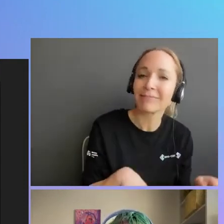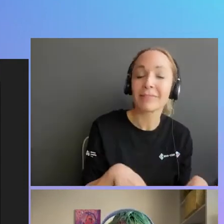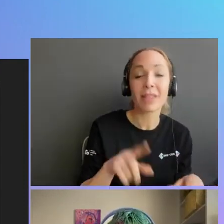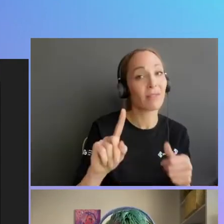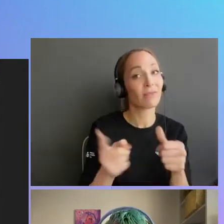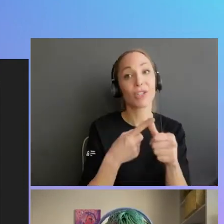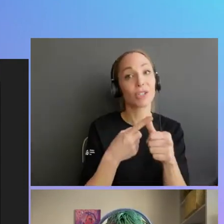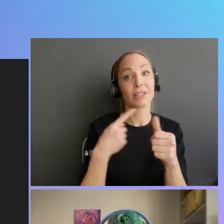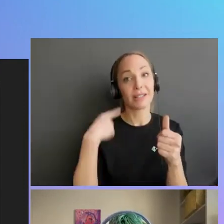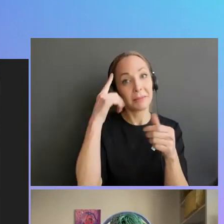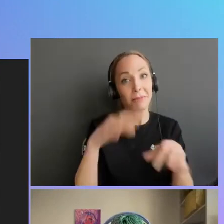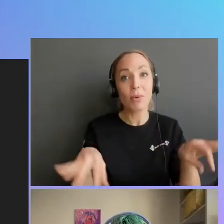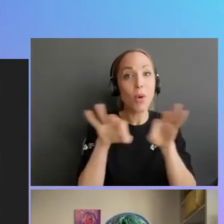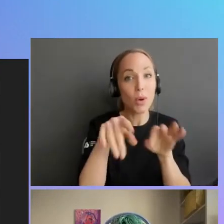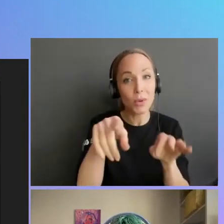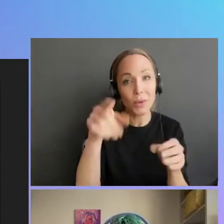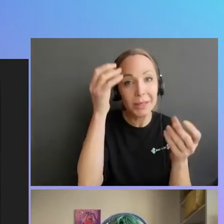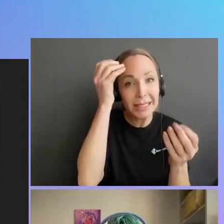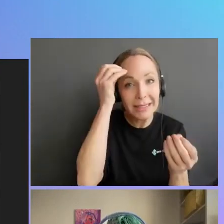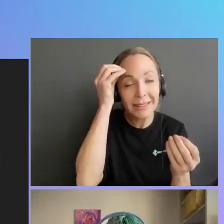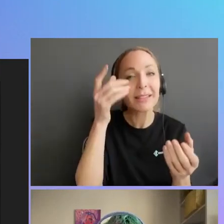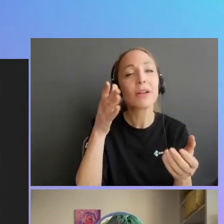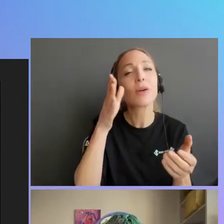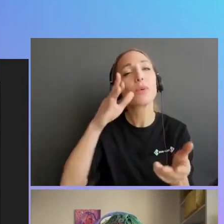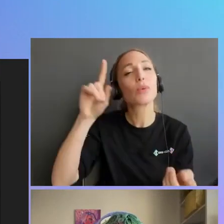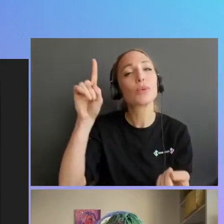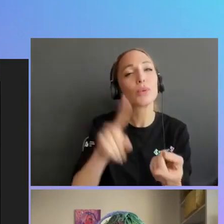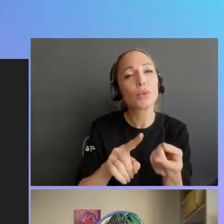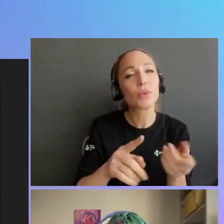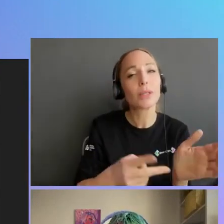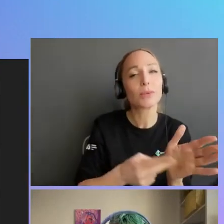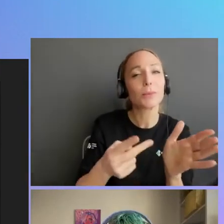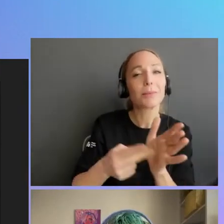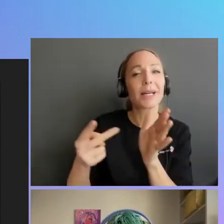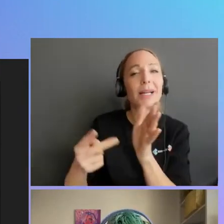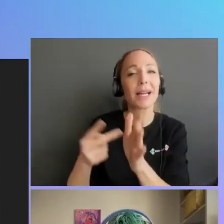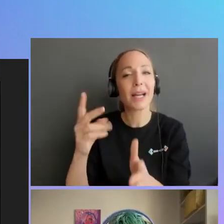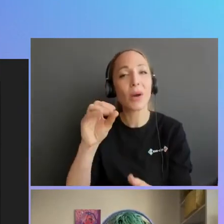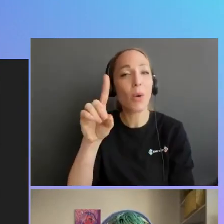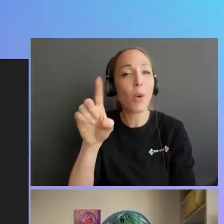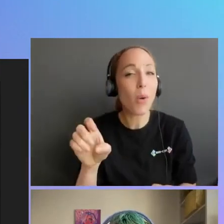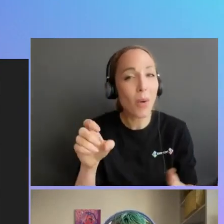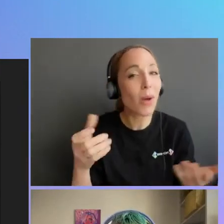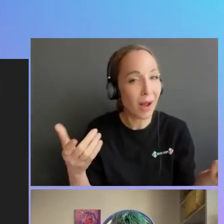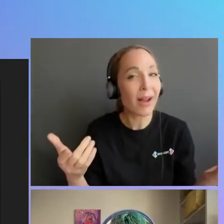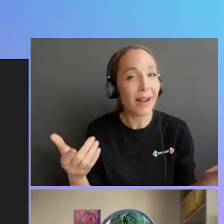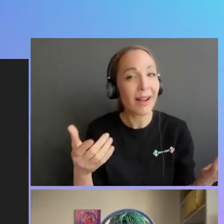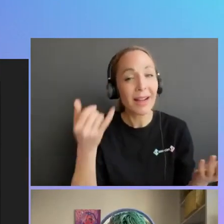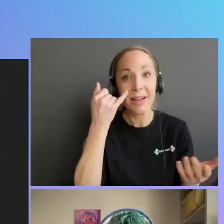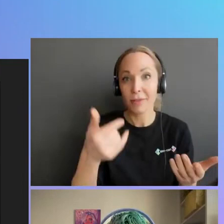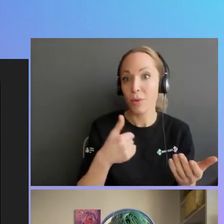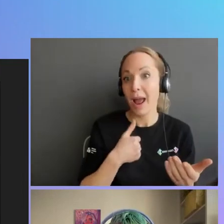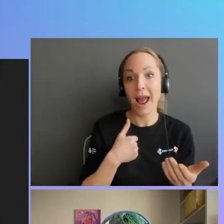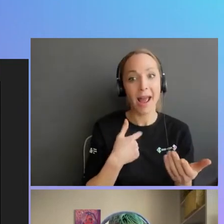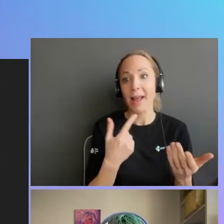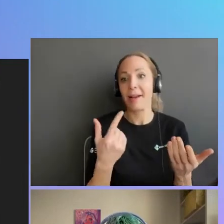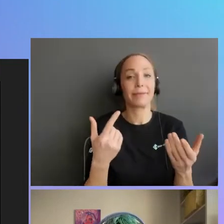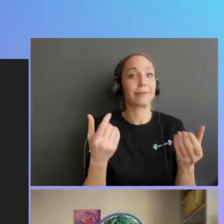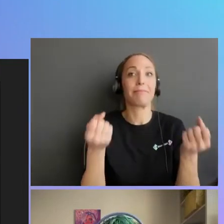reduce duplicate code. So anytime that you either have like a large application or maybe multiple applications that are in a suite